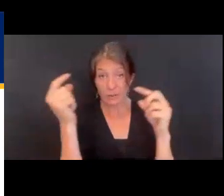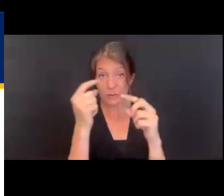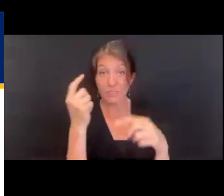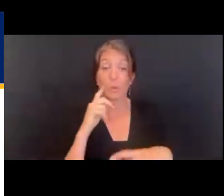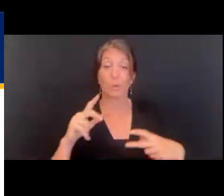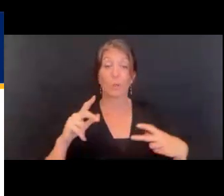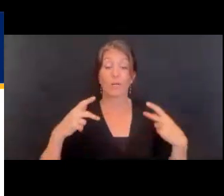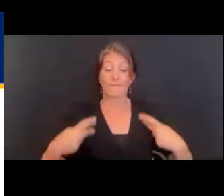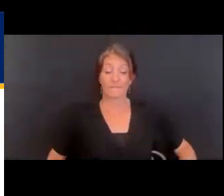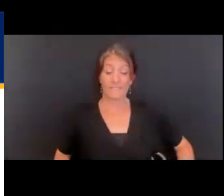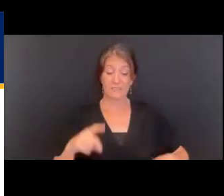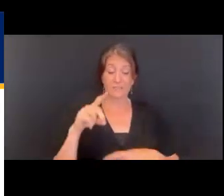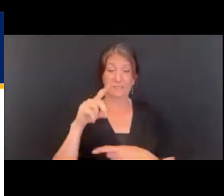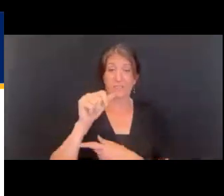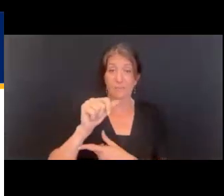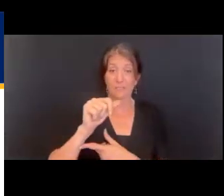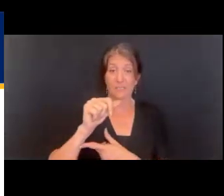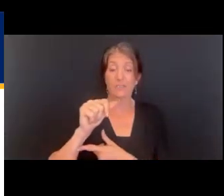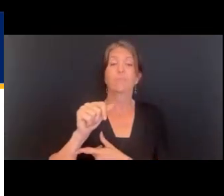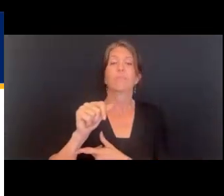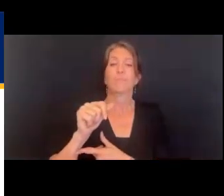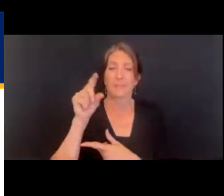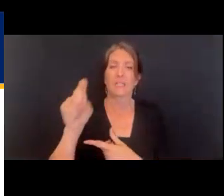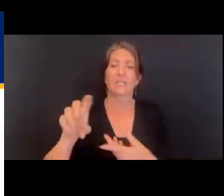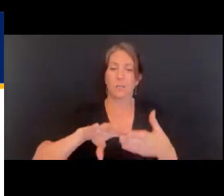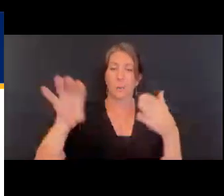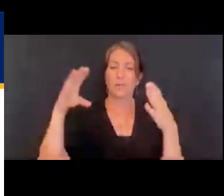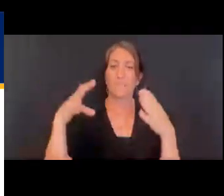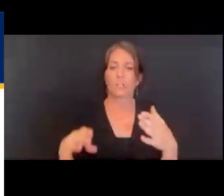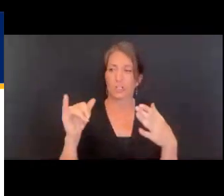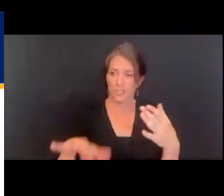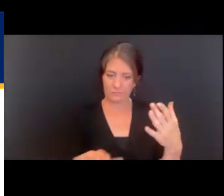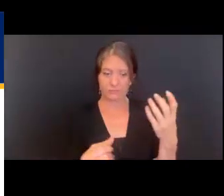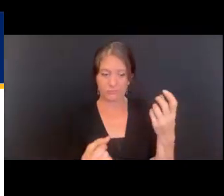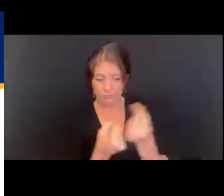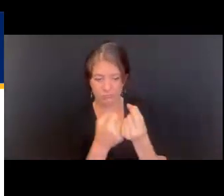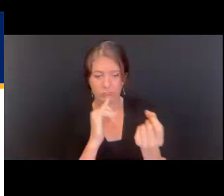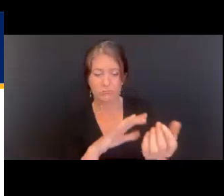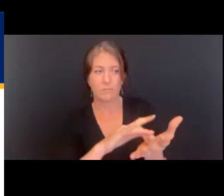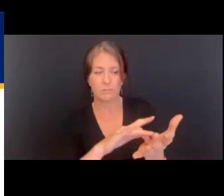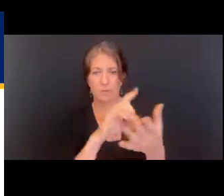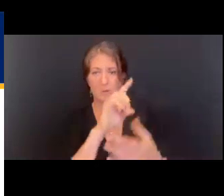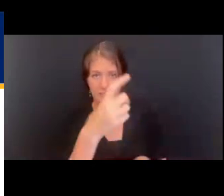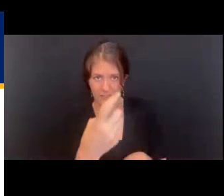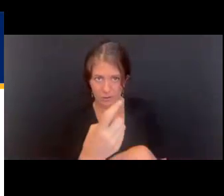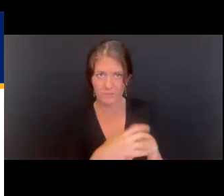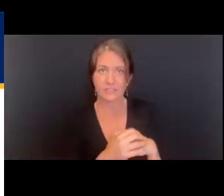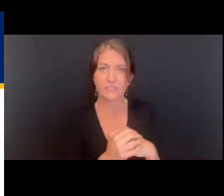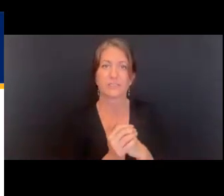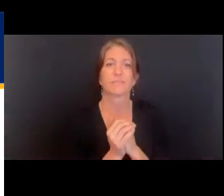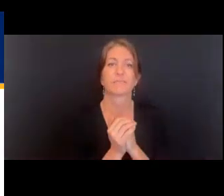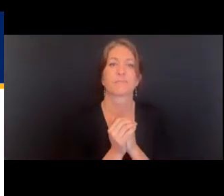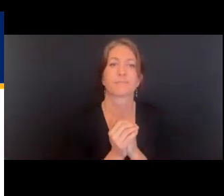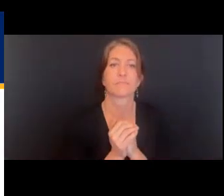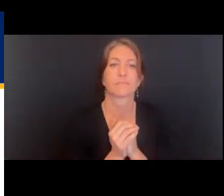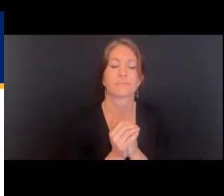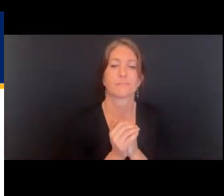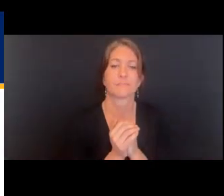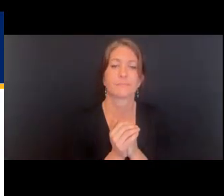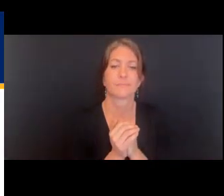specifically, medical documentation that supports the medical diagnosis is also required. That's a component